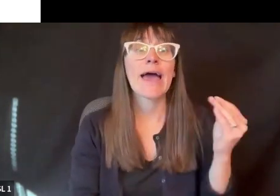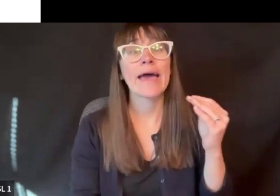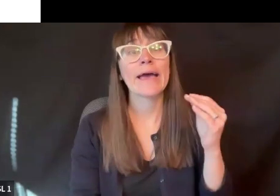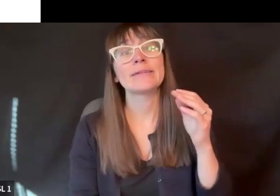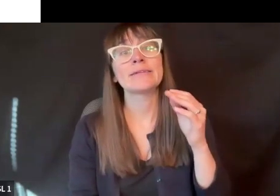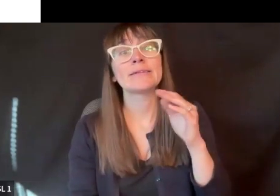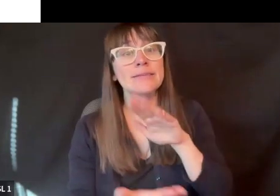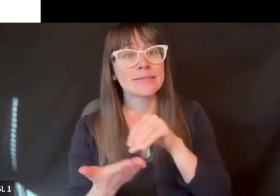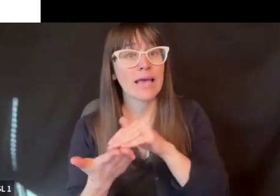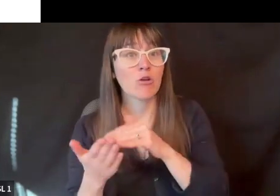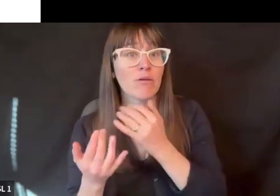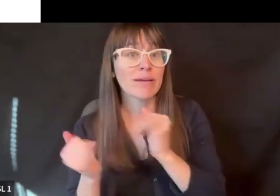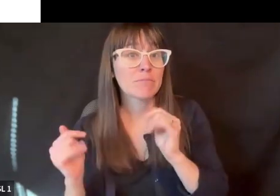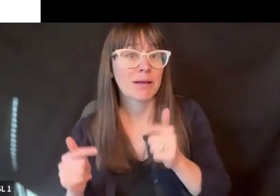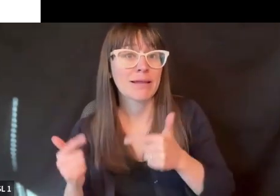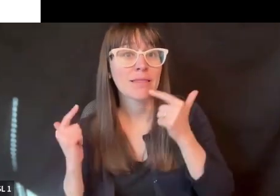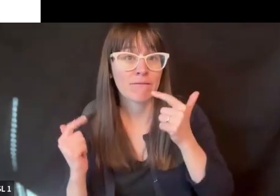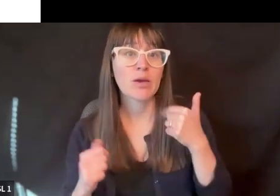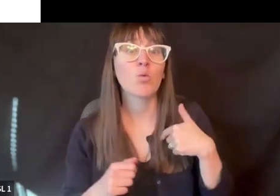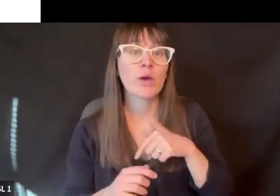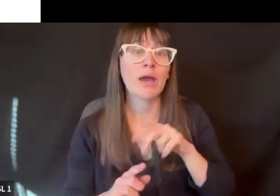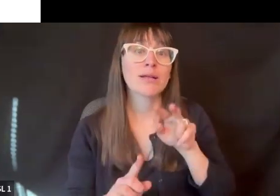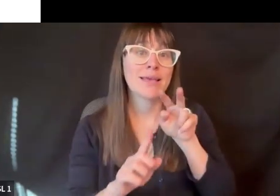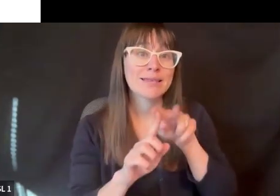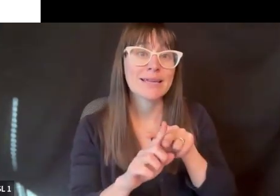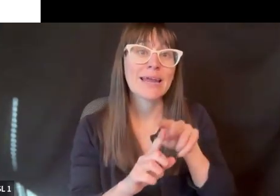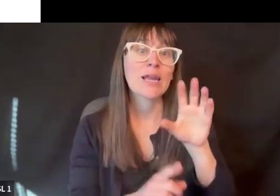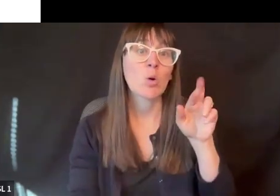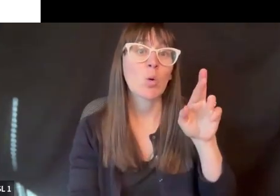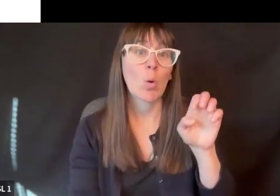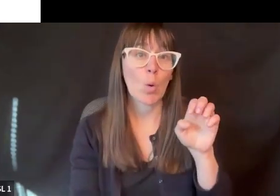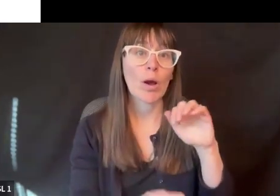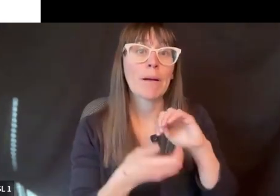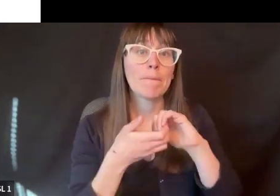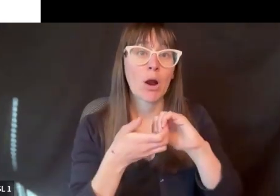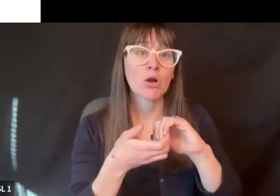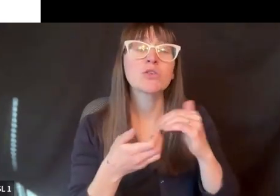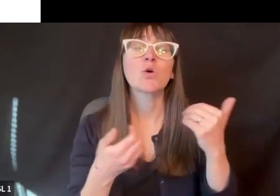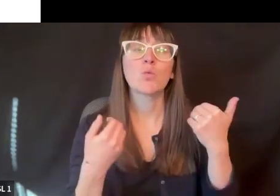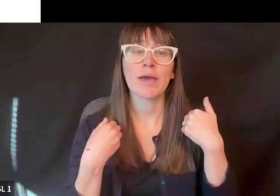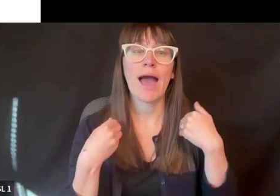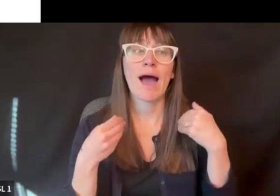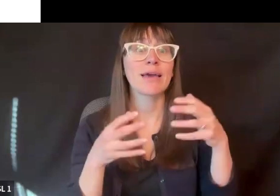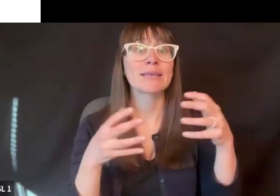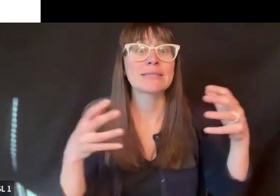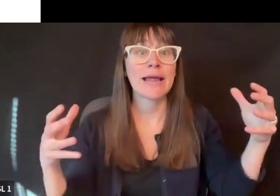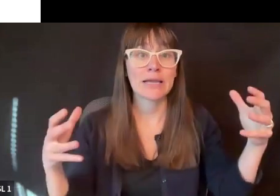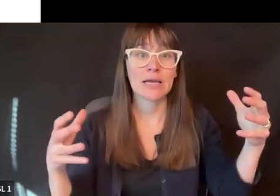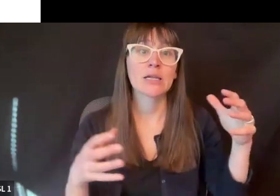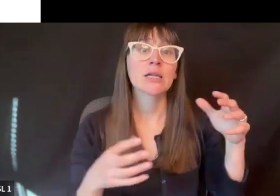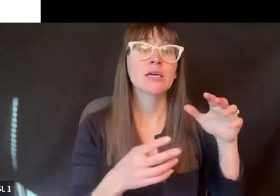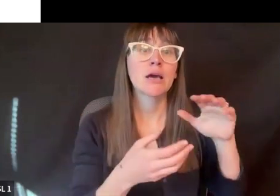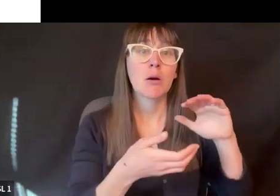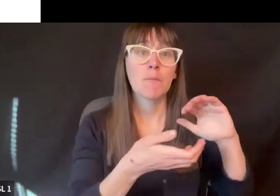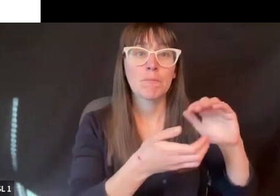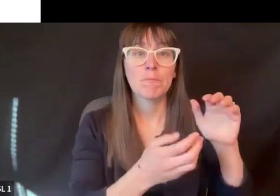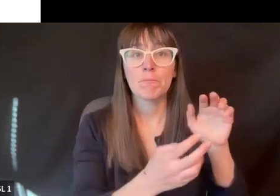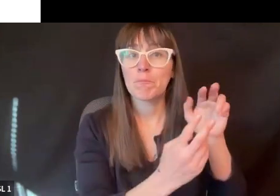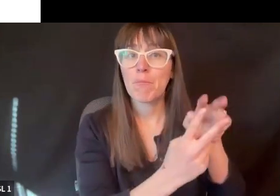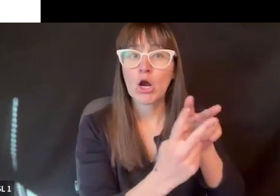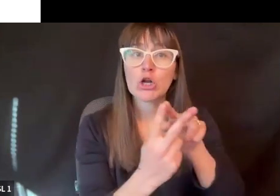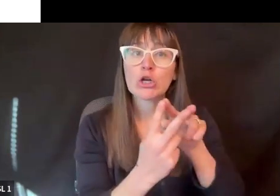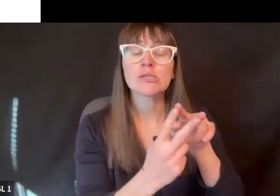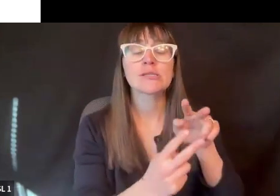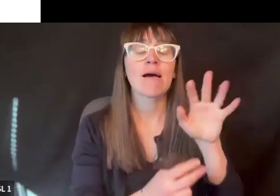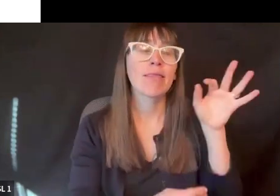Services, and Marin Center for Independent Living. We are the designated core partners. We have extended partners in that network, including